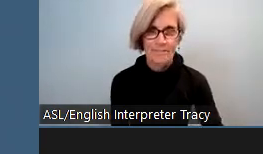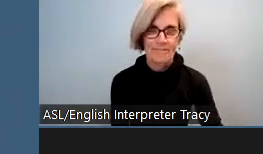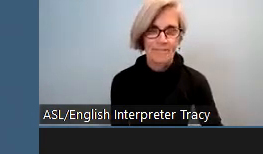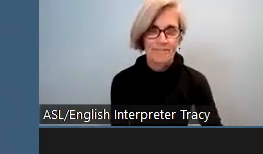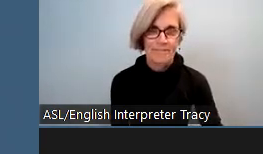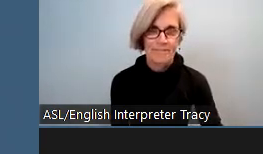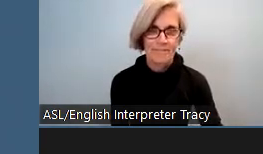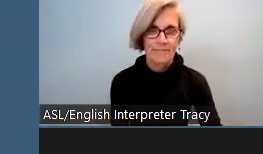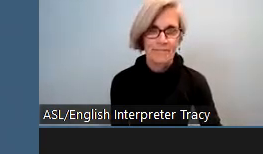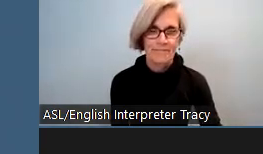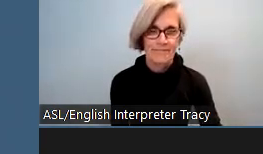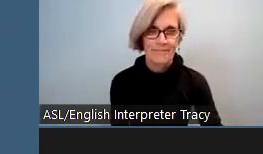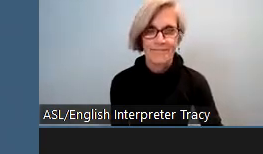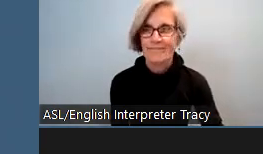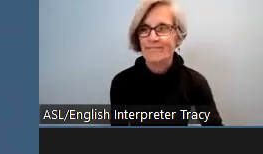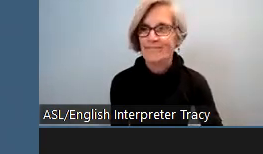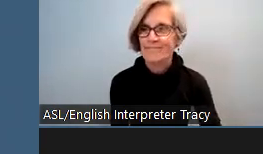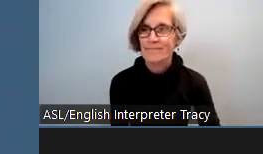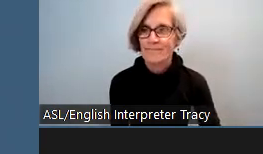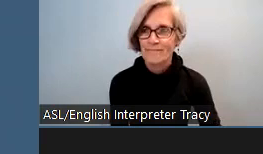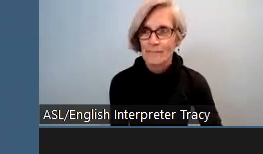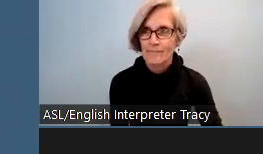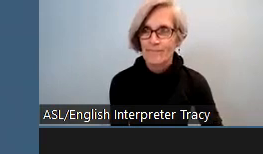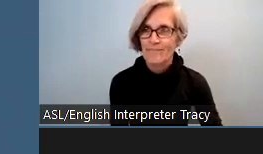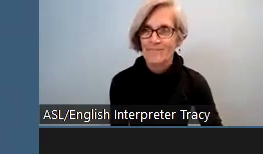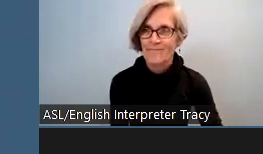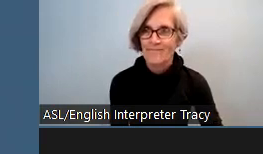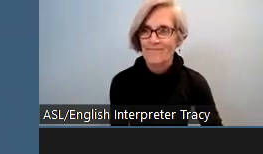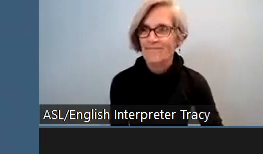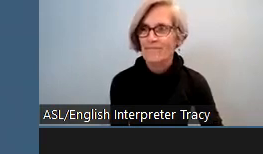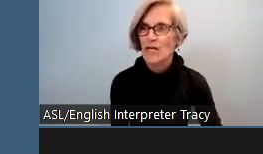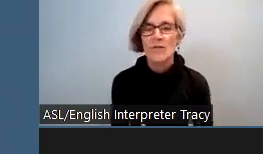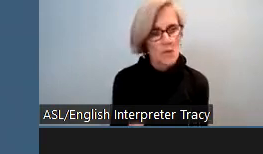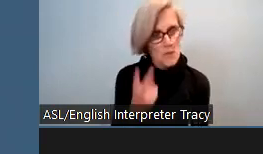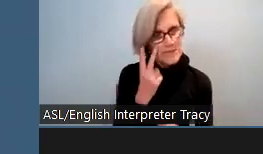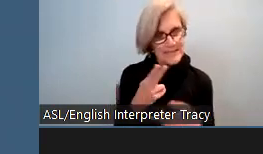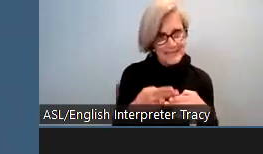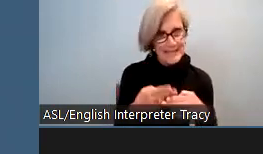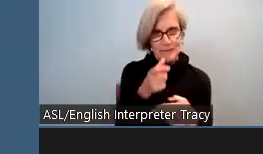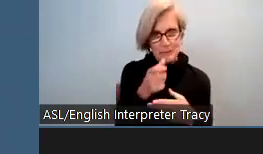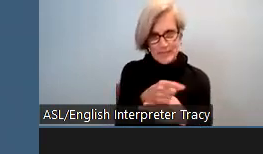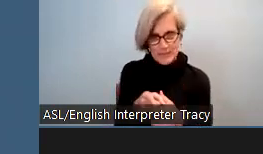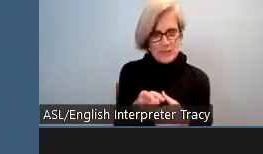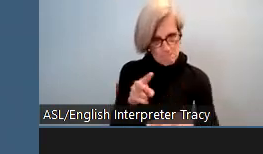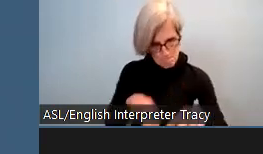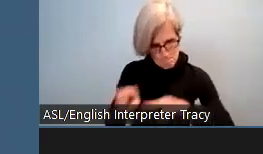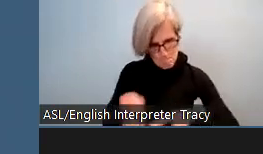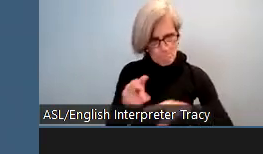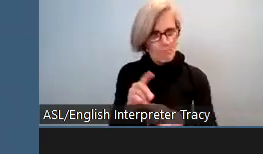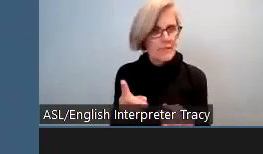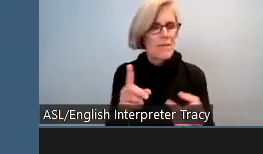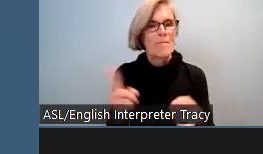So as we get to see the names of everyone in the chat, I just want to welcome everyone